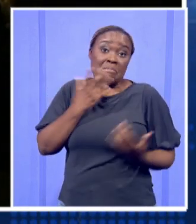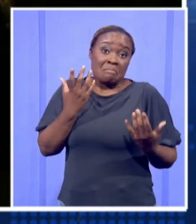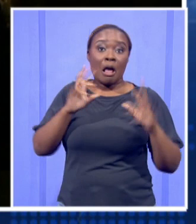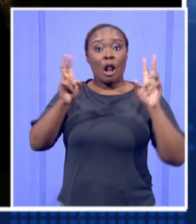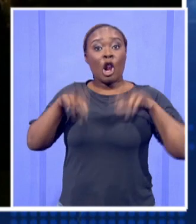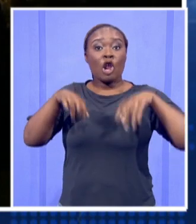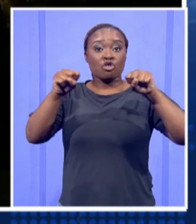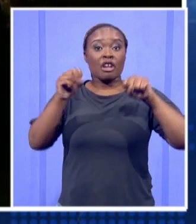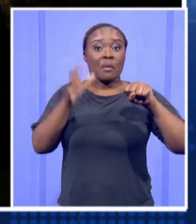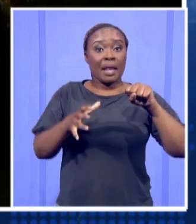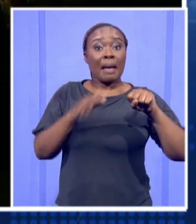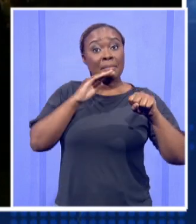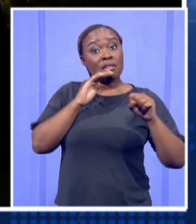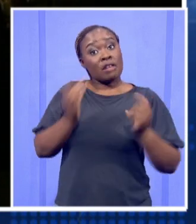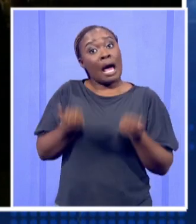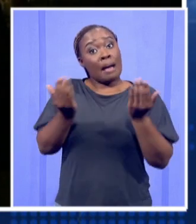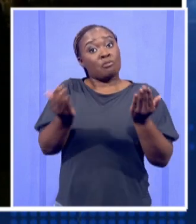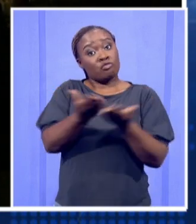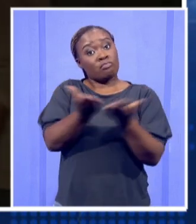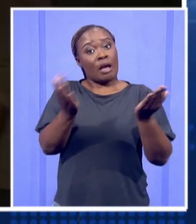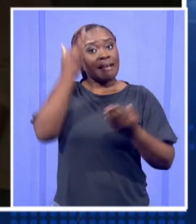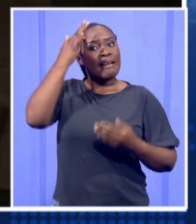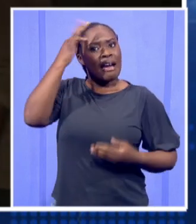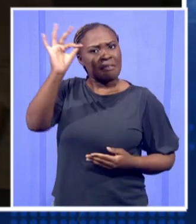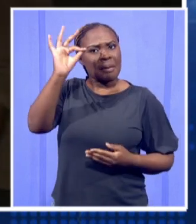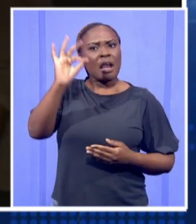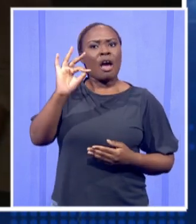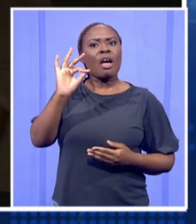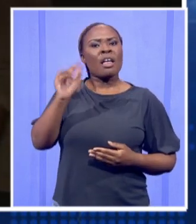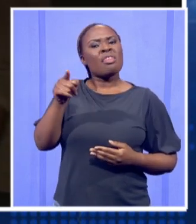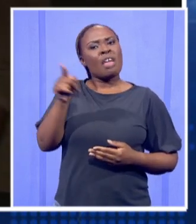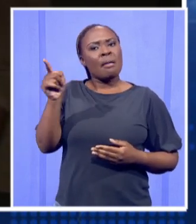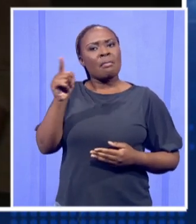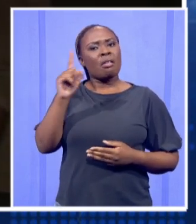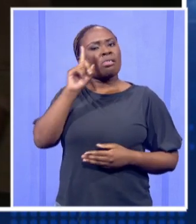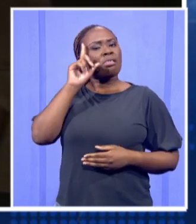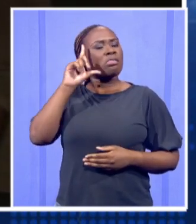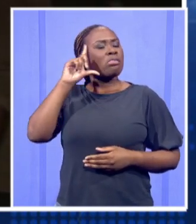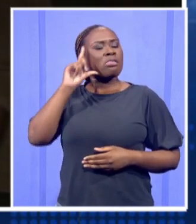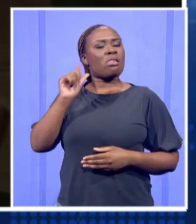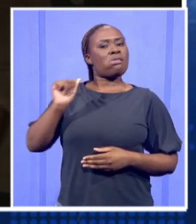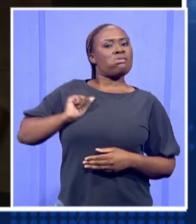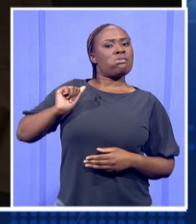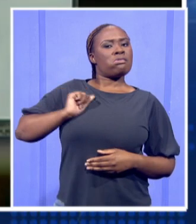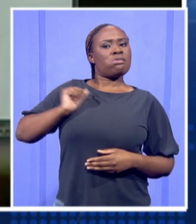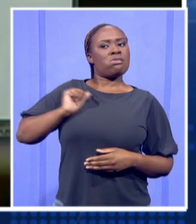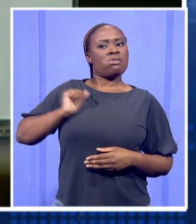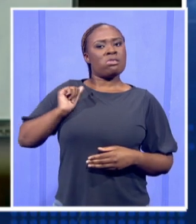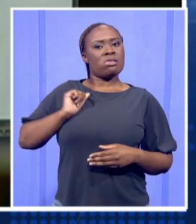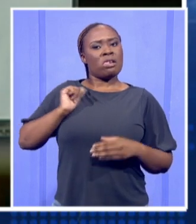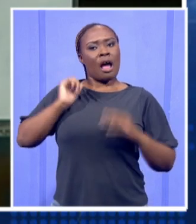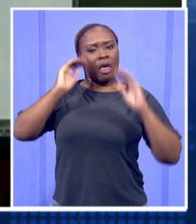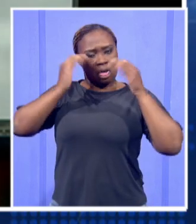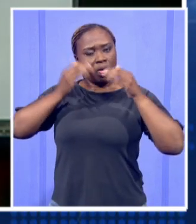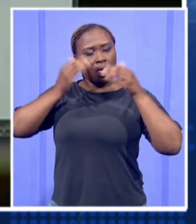levels of load shedding. So I think government has been sleepwalking into this emergency and needs to wake up.